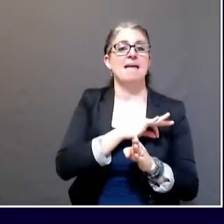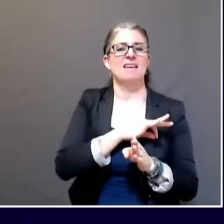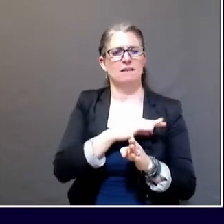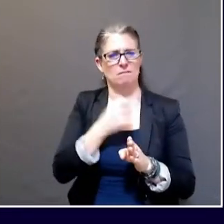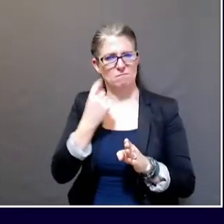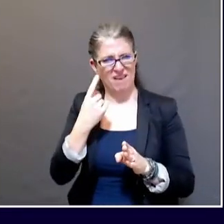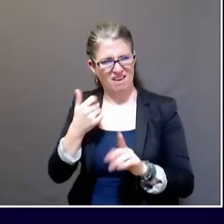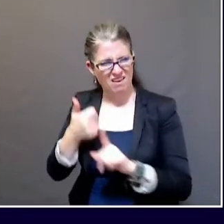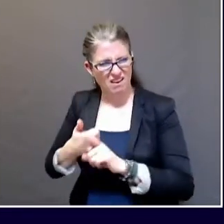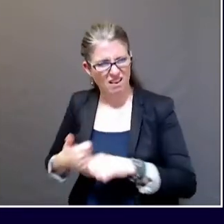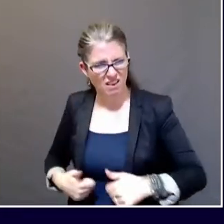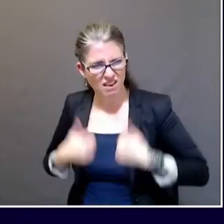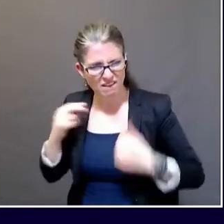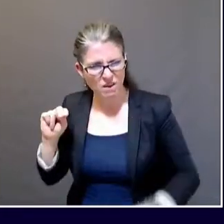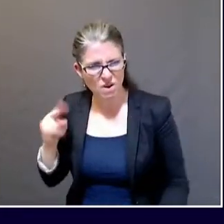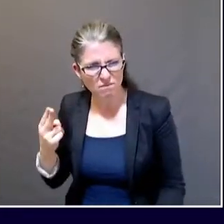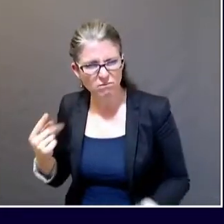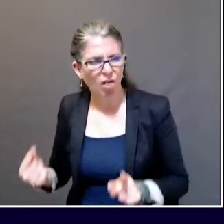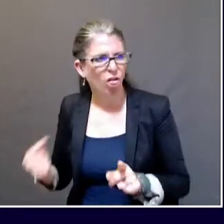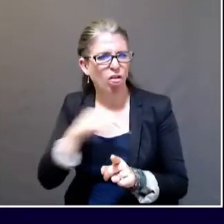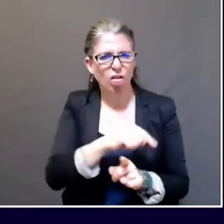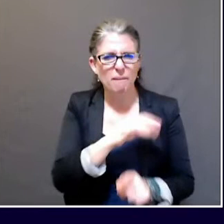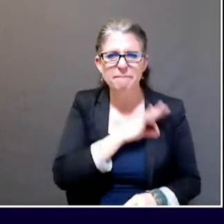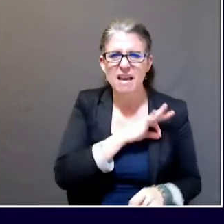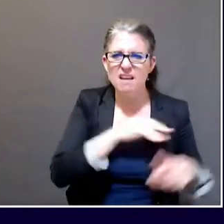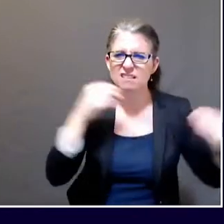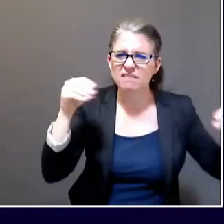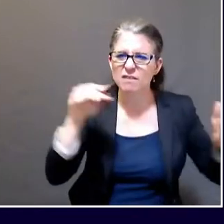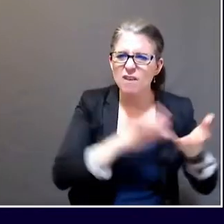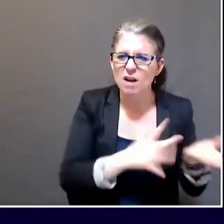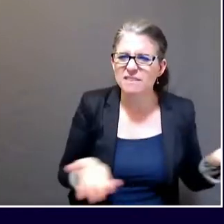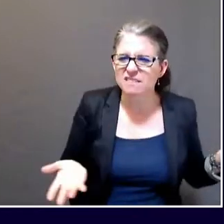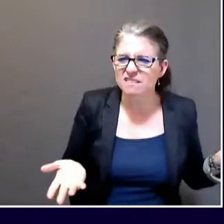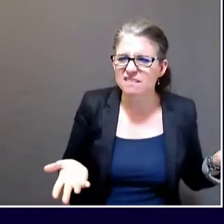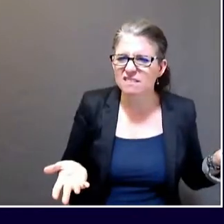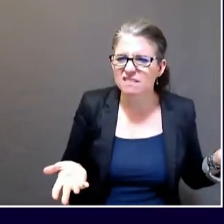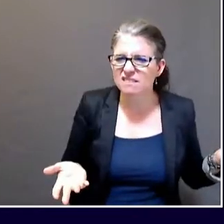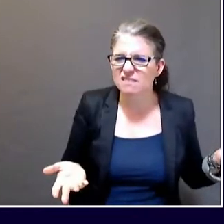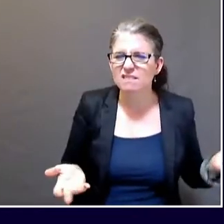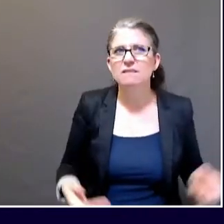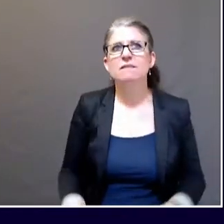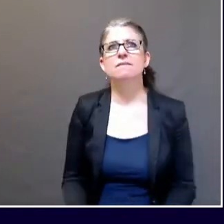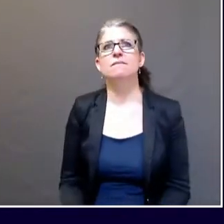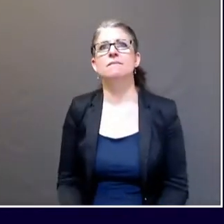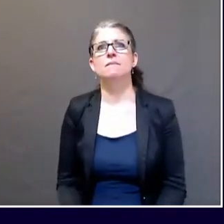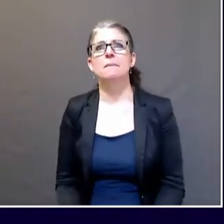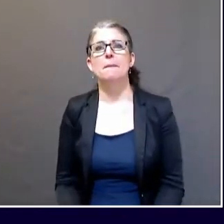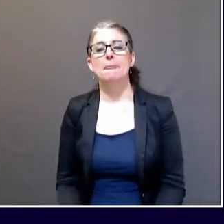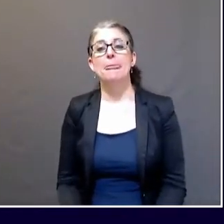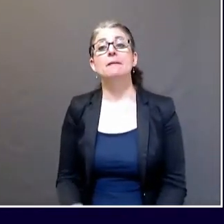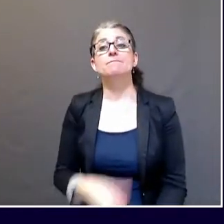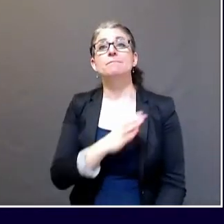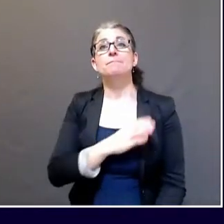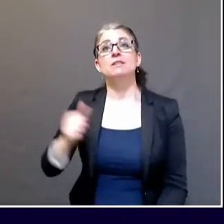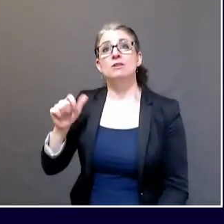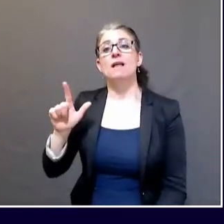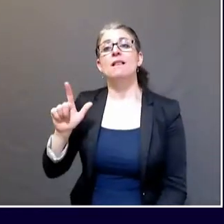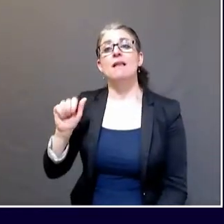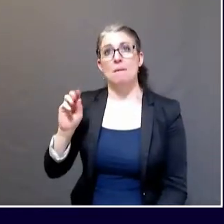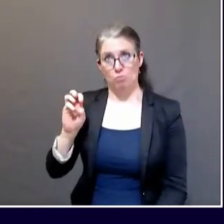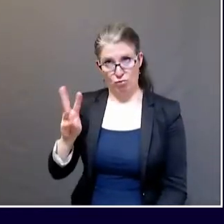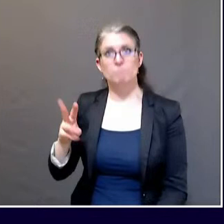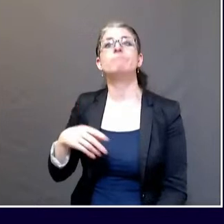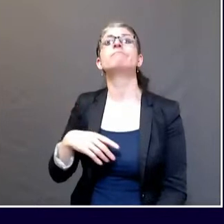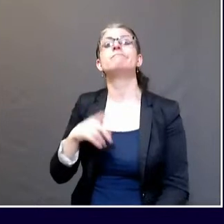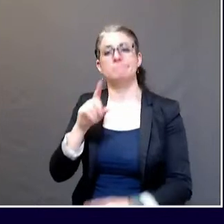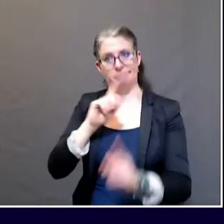one. Having talked to my counterpart in New Hampshire on this very topic recently, whether we like it or not, the vaccines